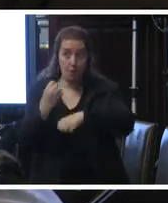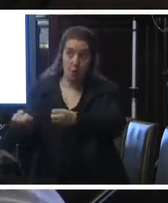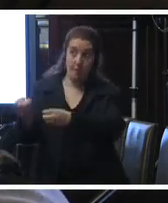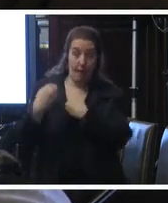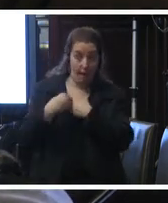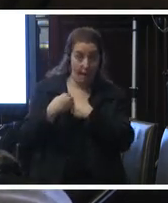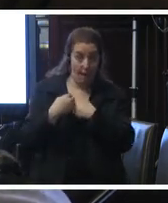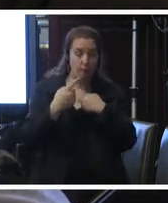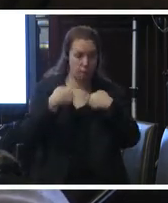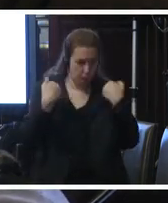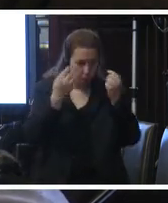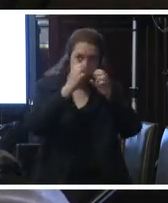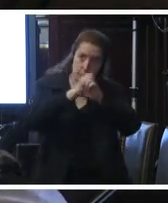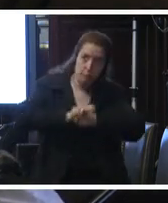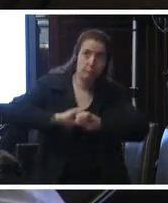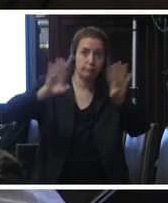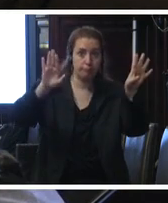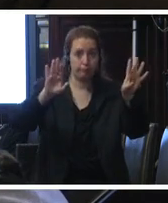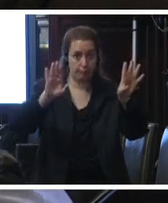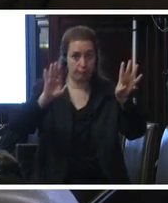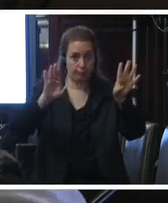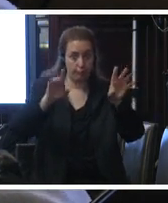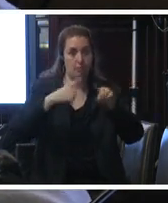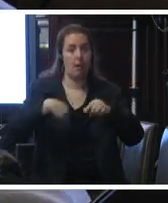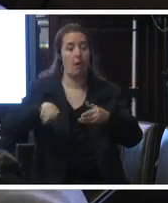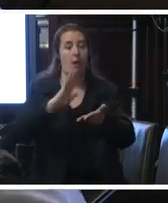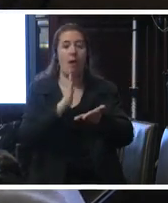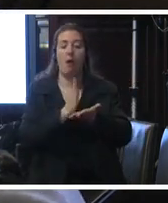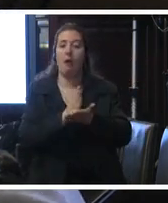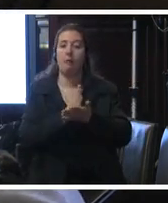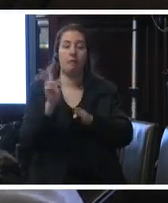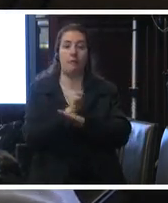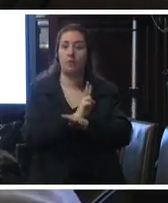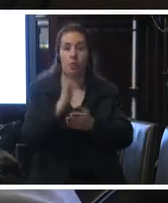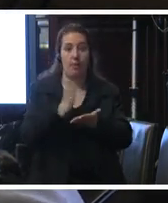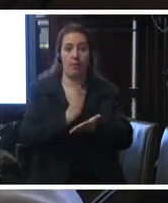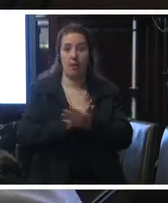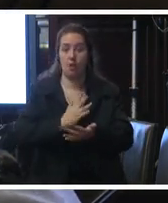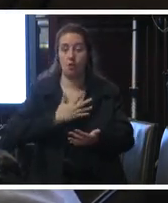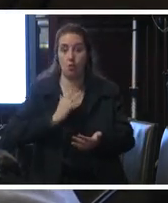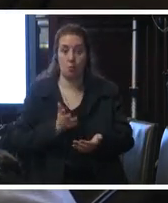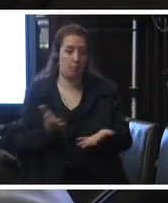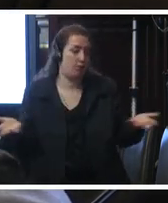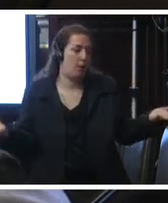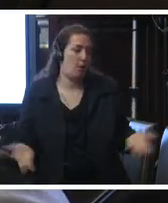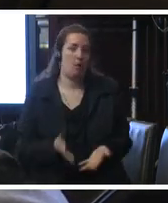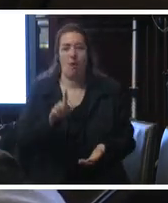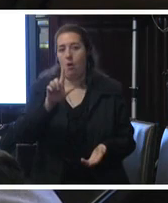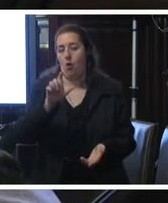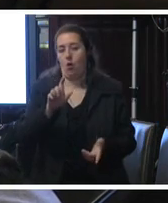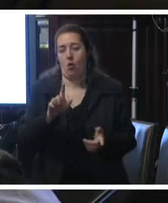your rapporteurship of public human rights defenders. And now, of course, this